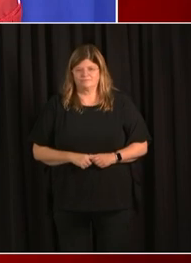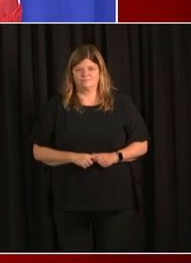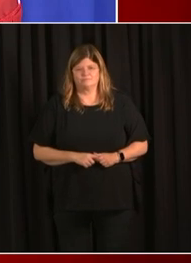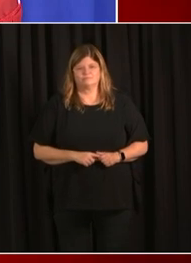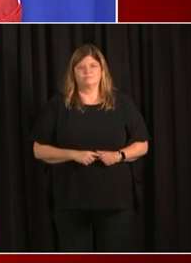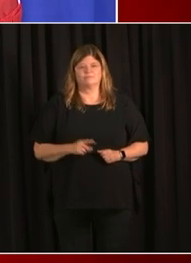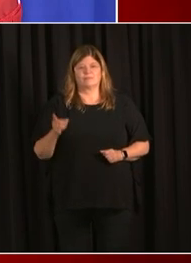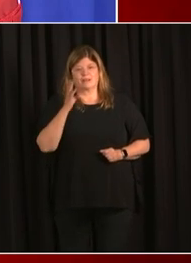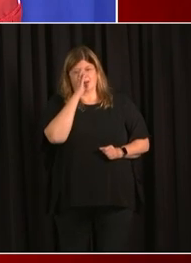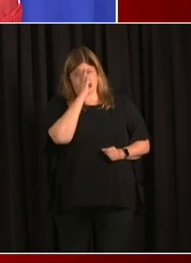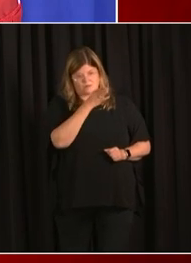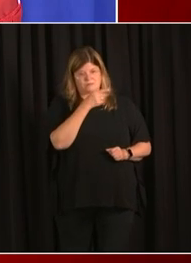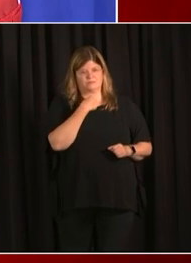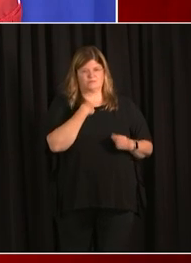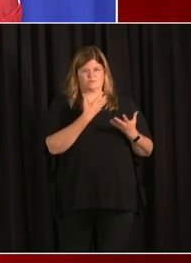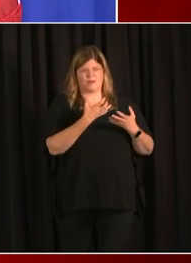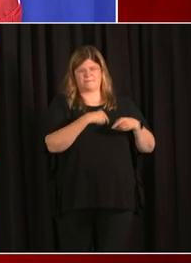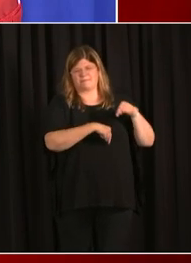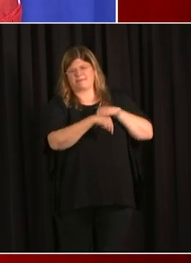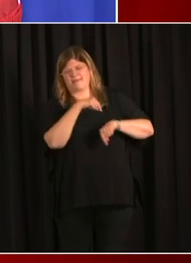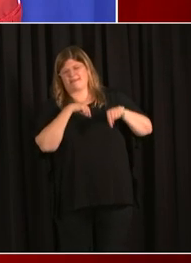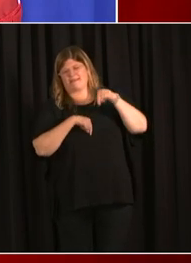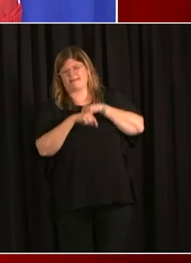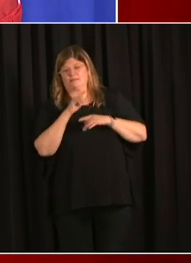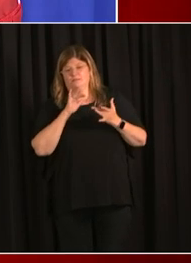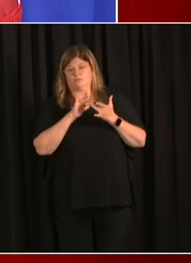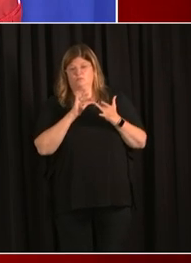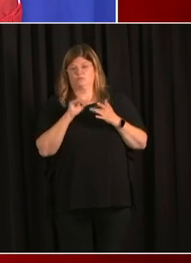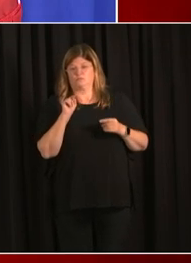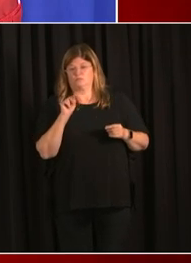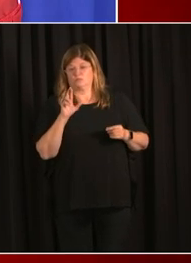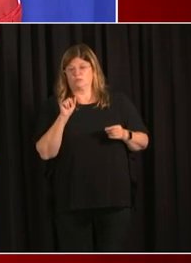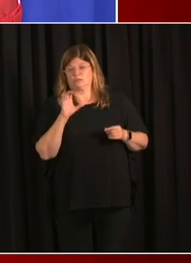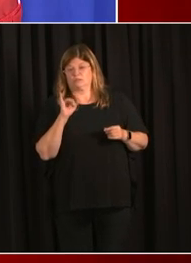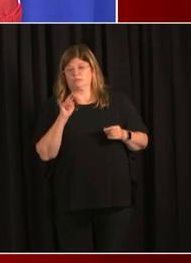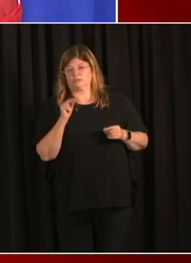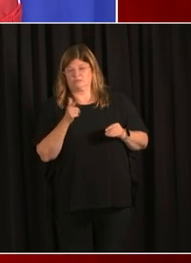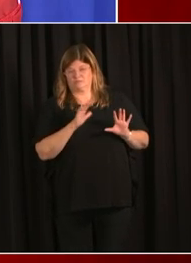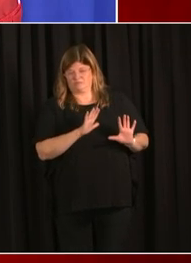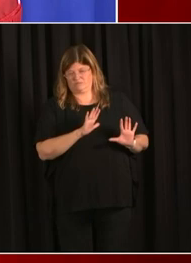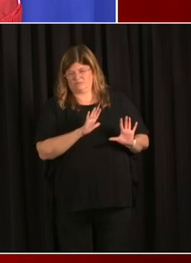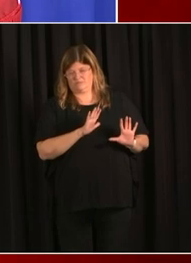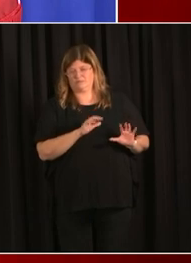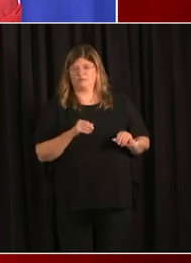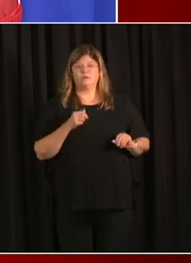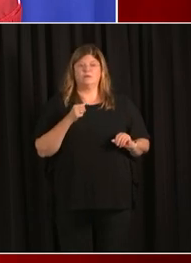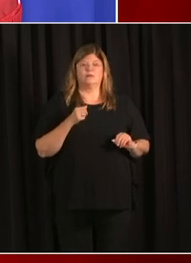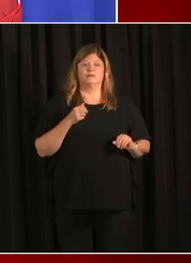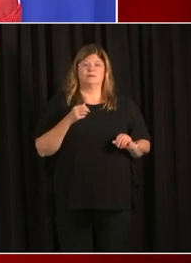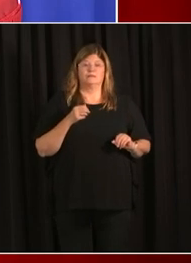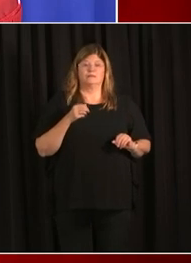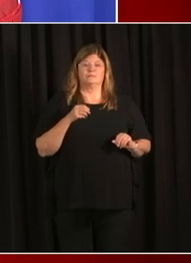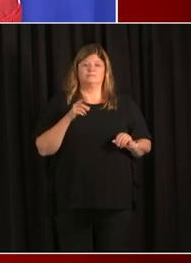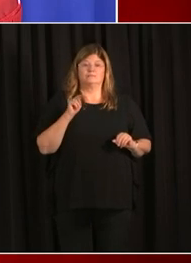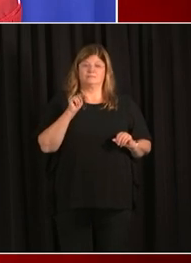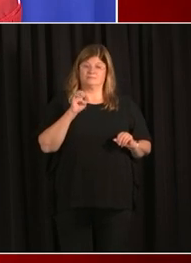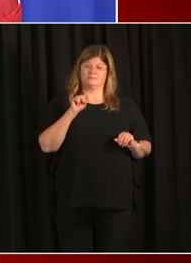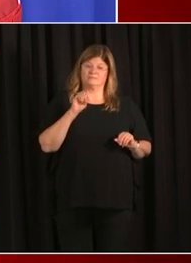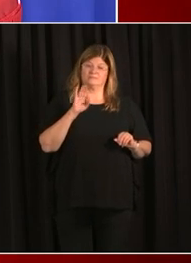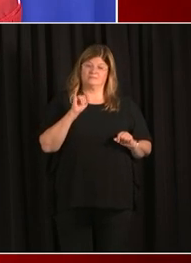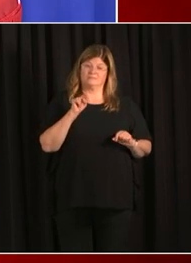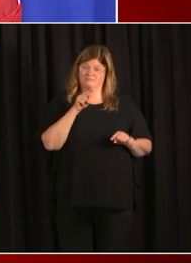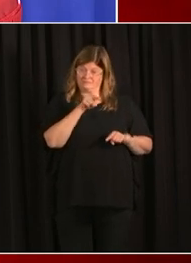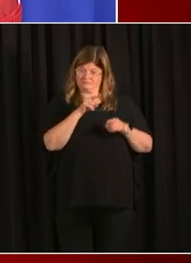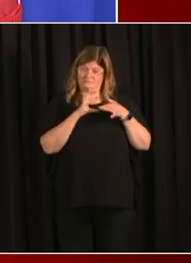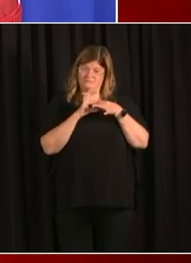Hi, I just wanted to go back to contact tracing for a moment. Dr. Nesbitt, you mentioned earlier that